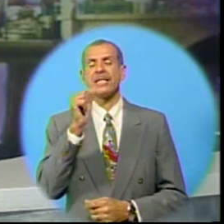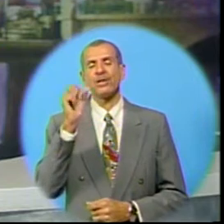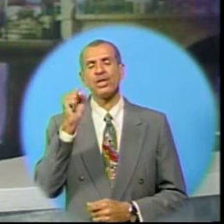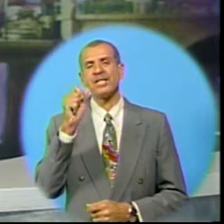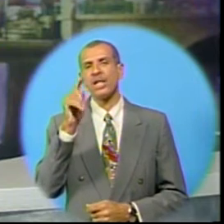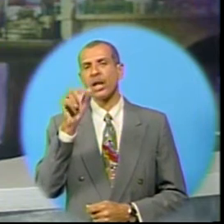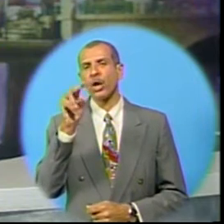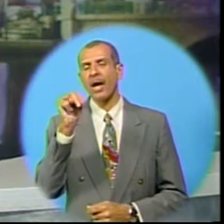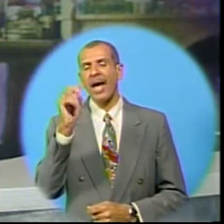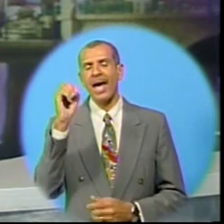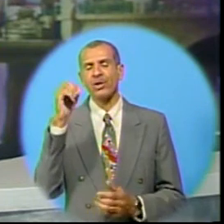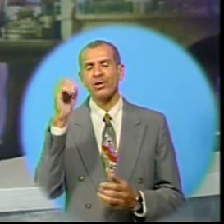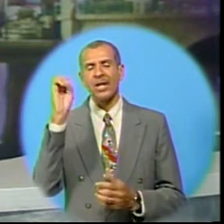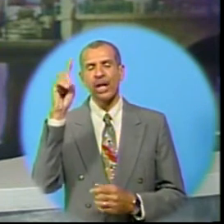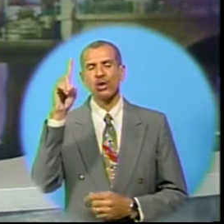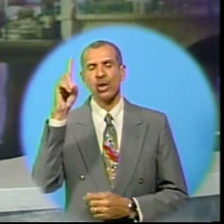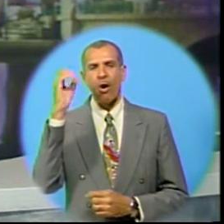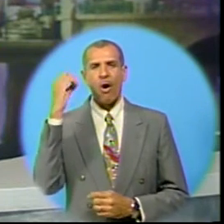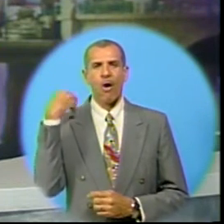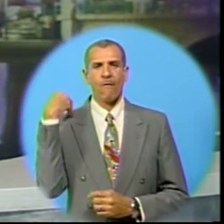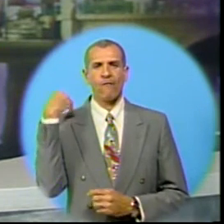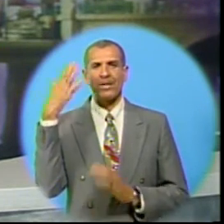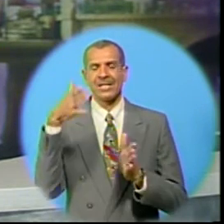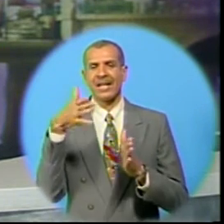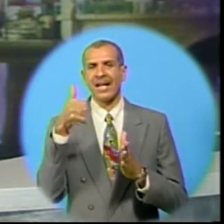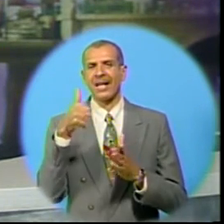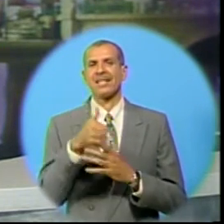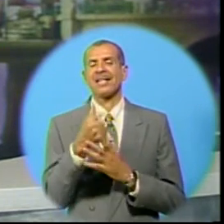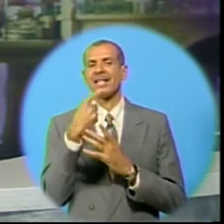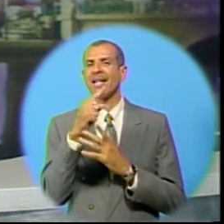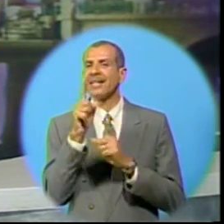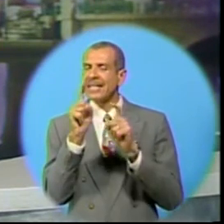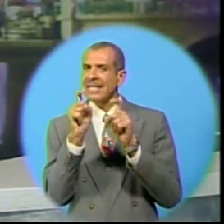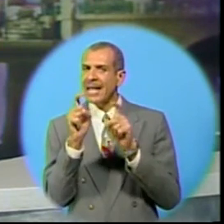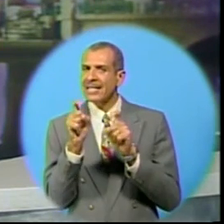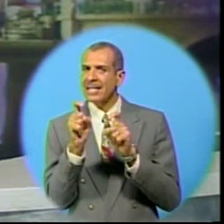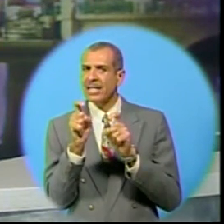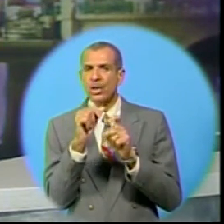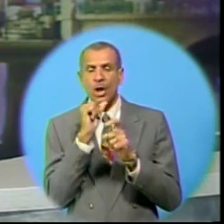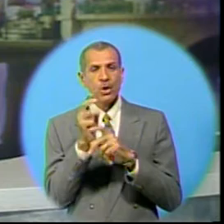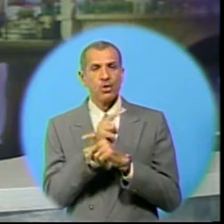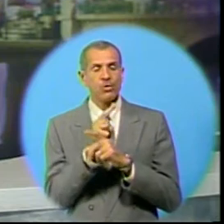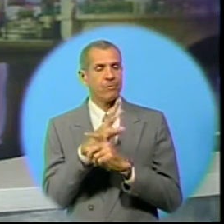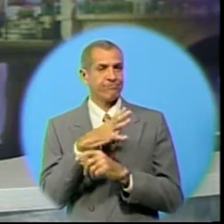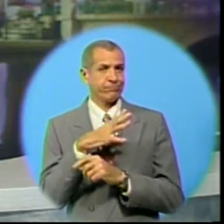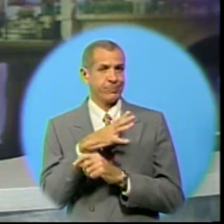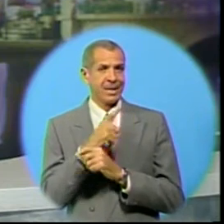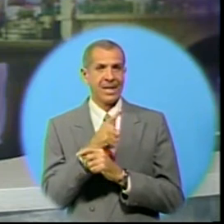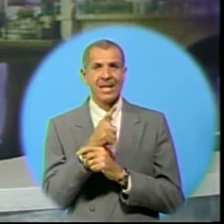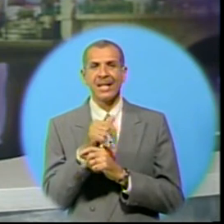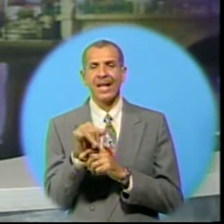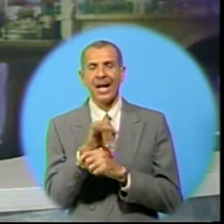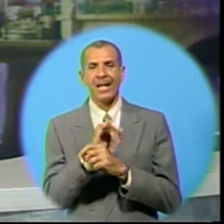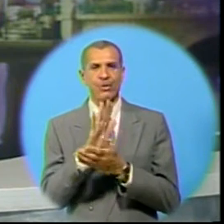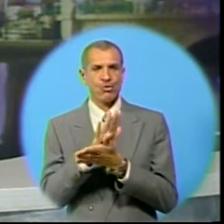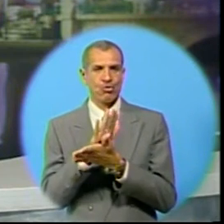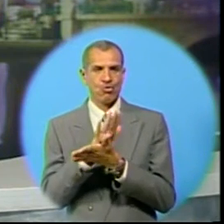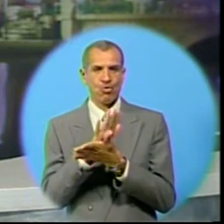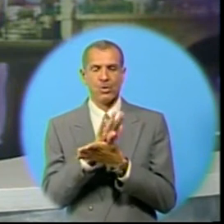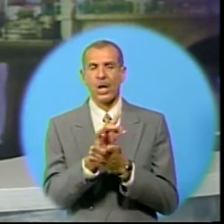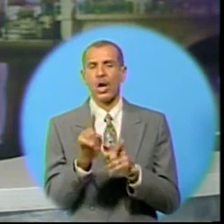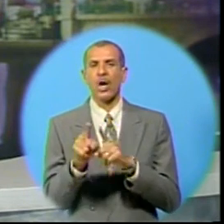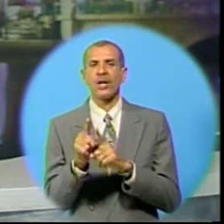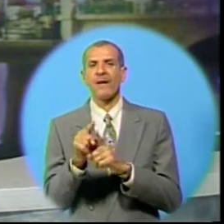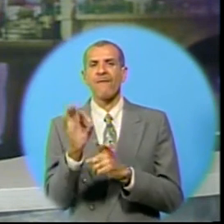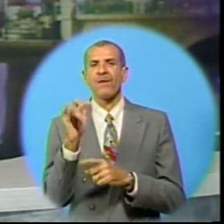officer in the Ministry of Education says the criterion reference test is not being used properly in the island schools. According